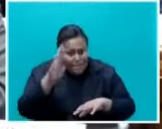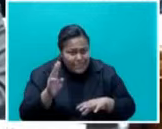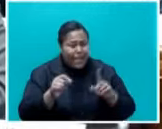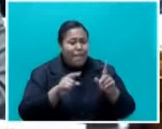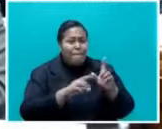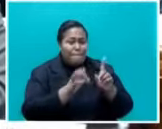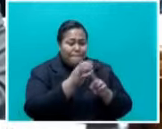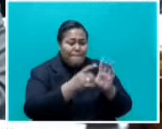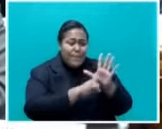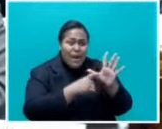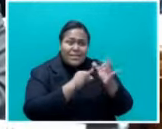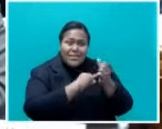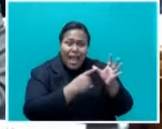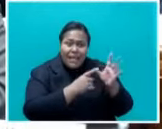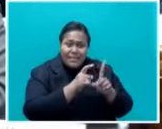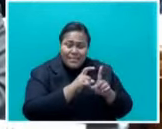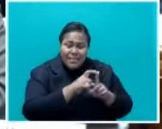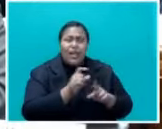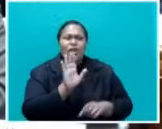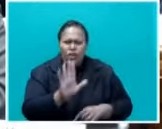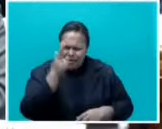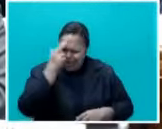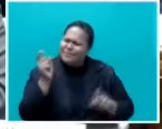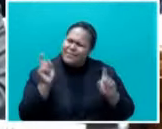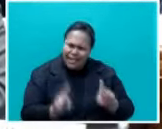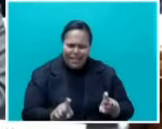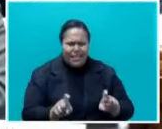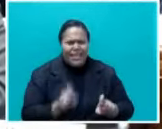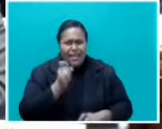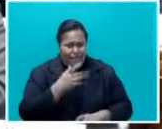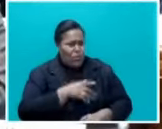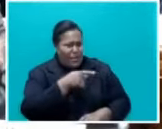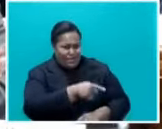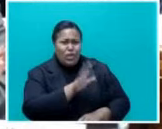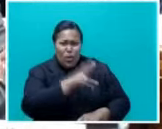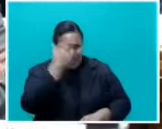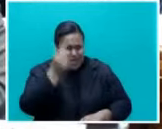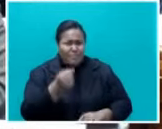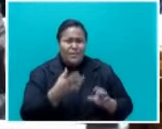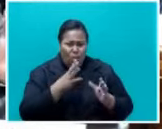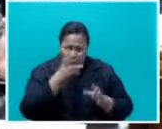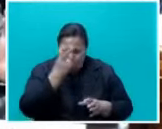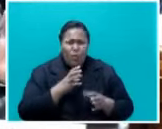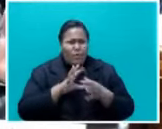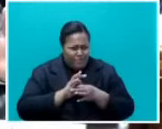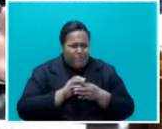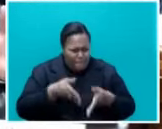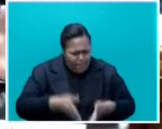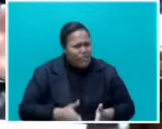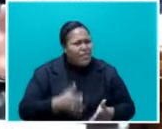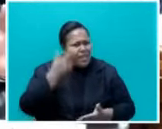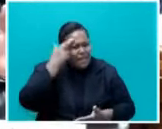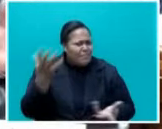your choice. You want to retain your name as Tambuya, you can retain your name as Tambuya. Your choice. Nobody's forcing